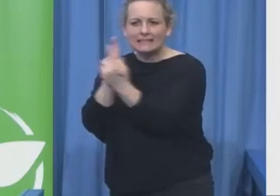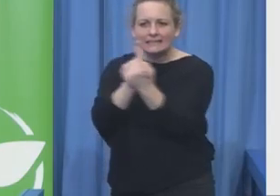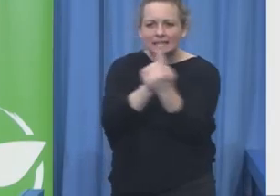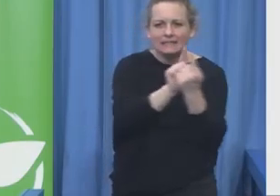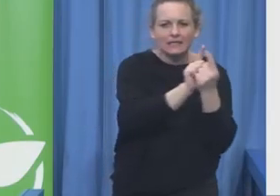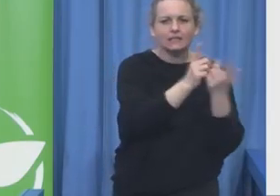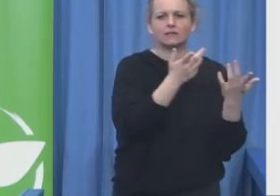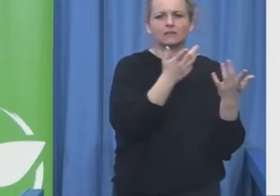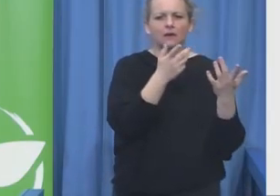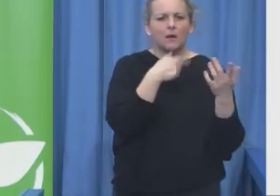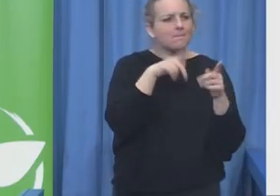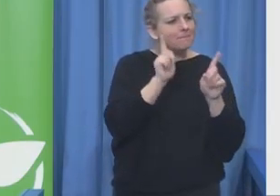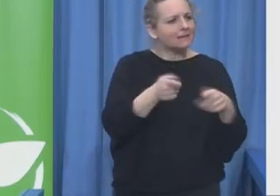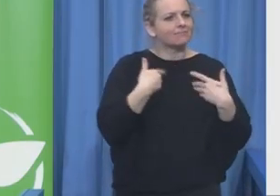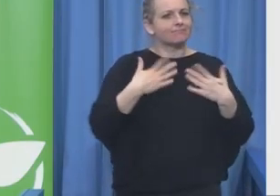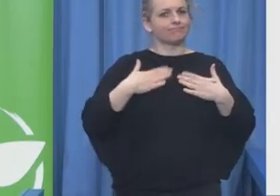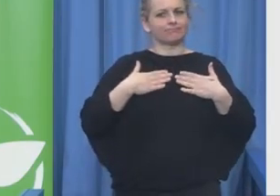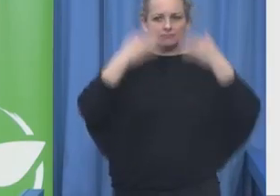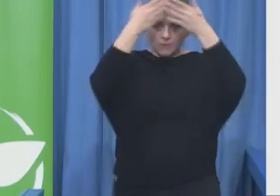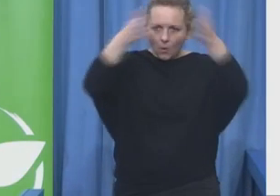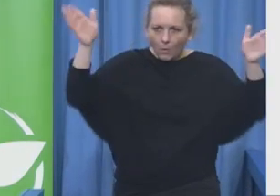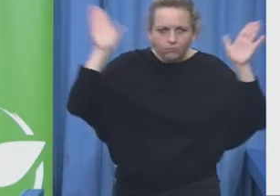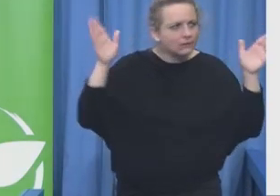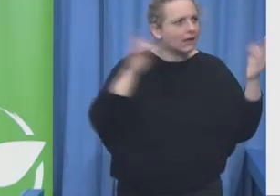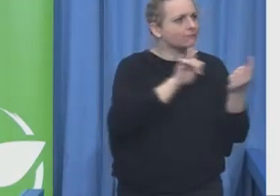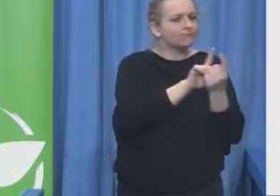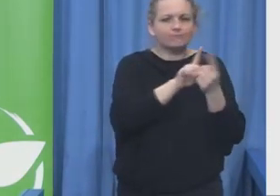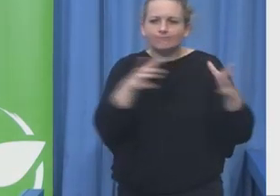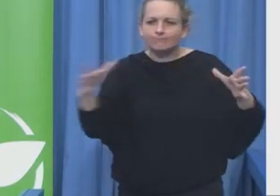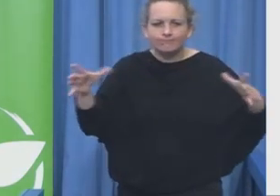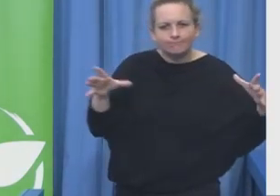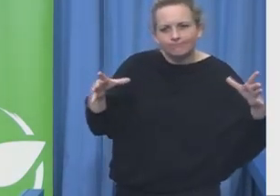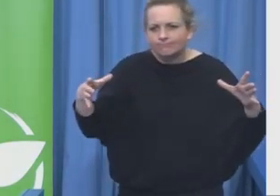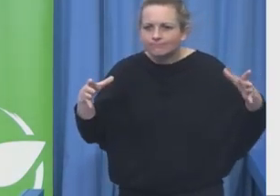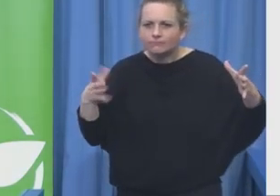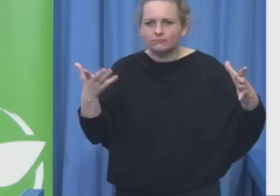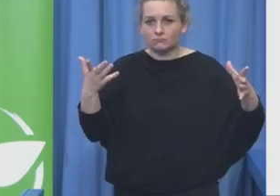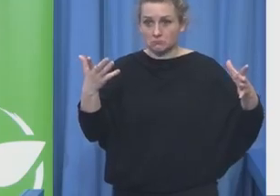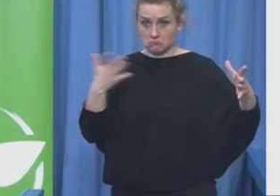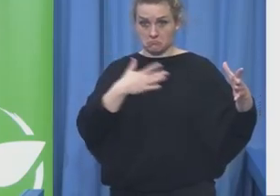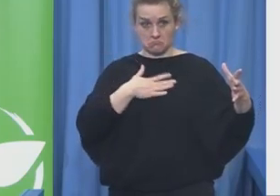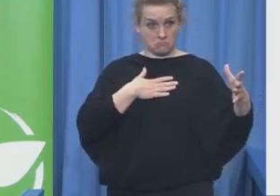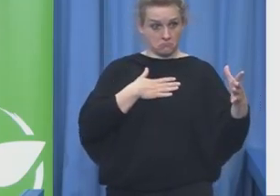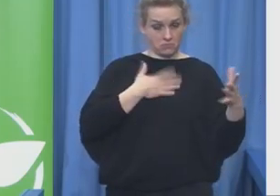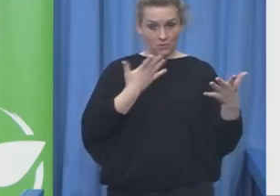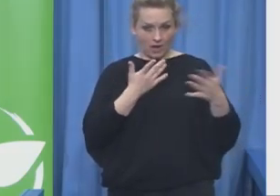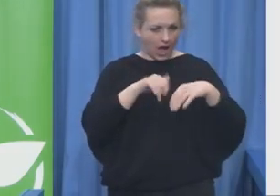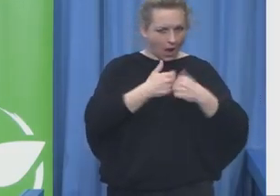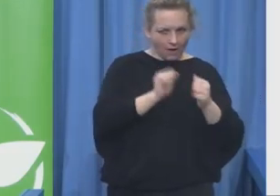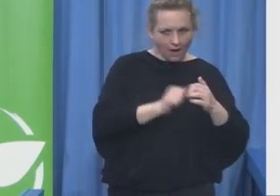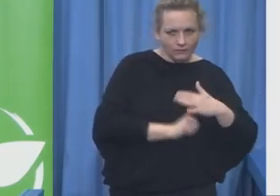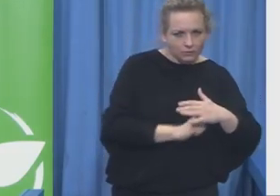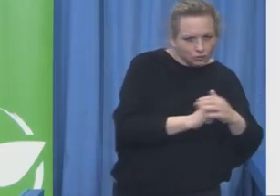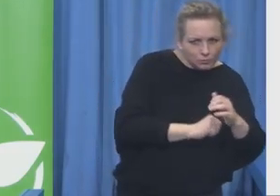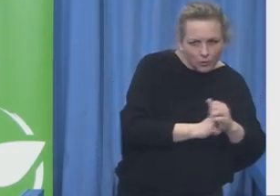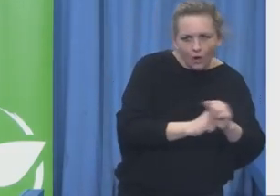our project, and that this all the activities that we were supporting were market driven. So that